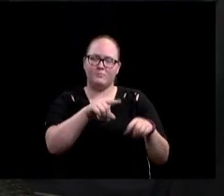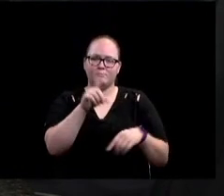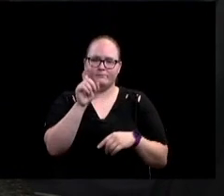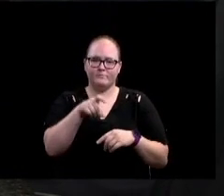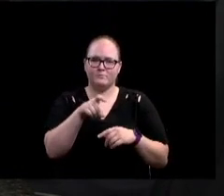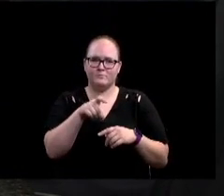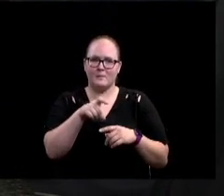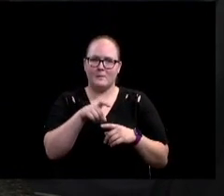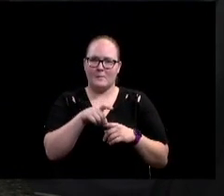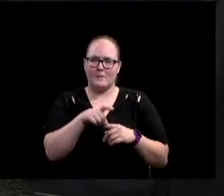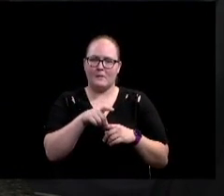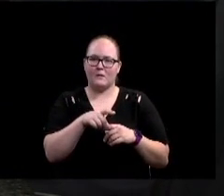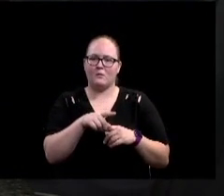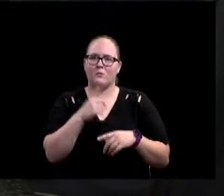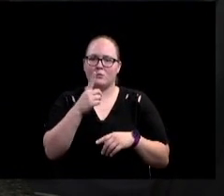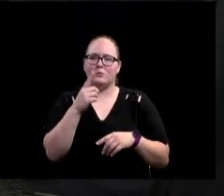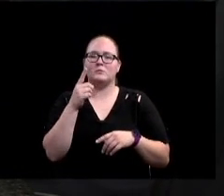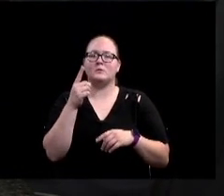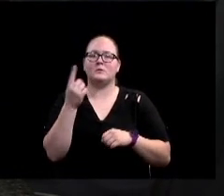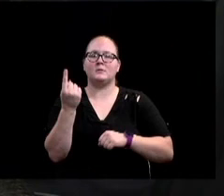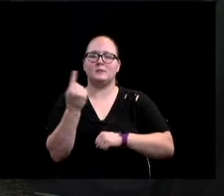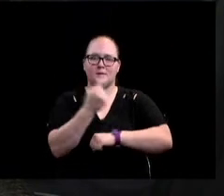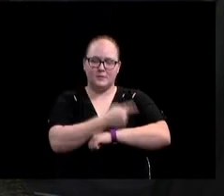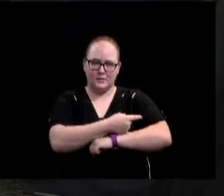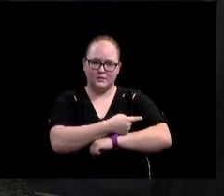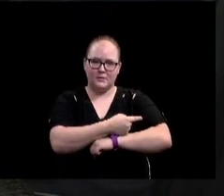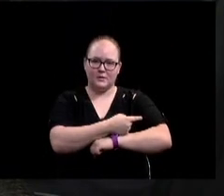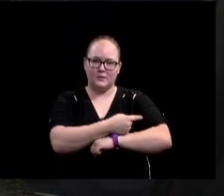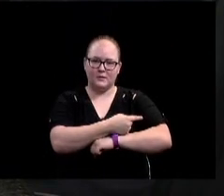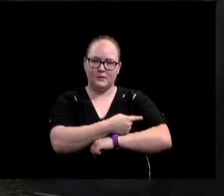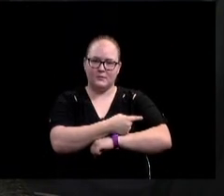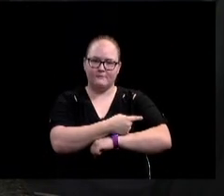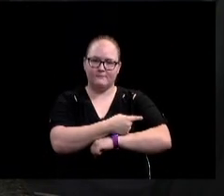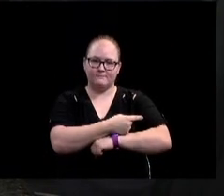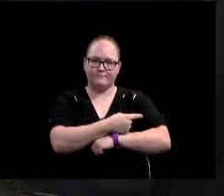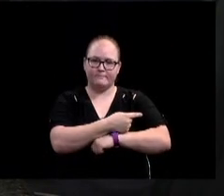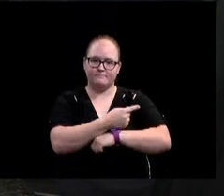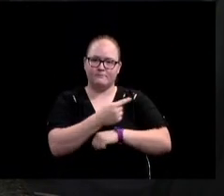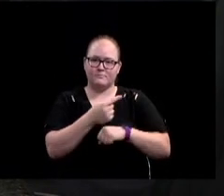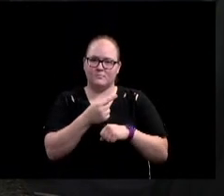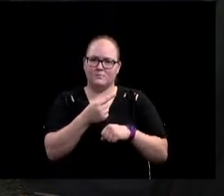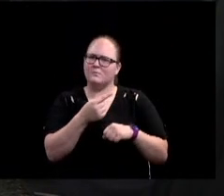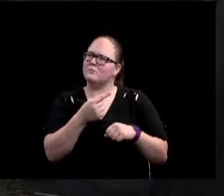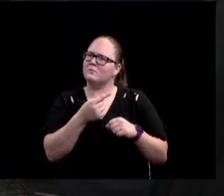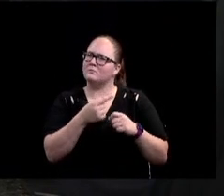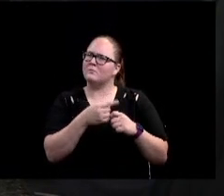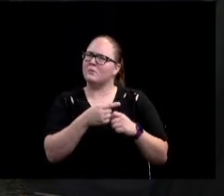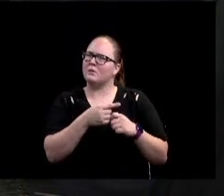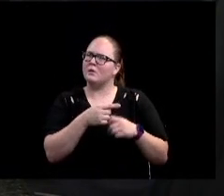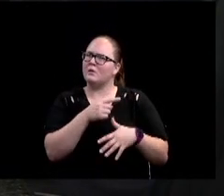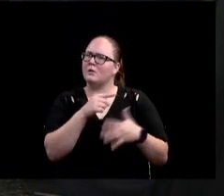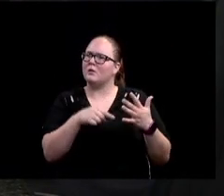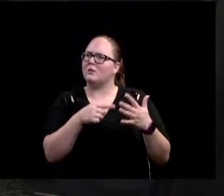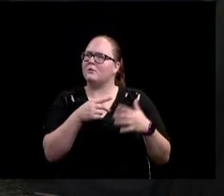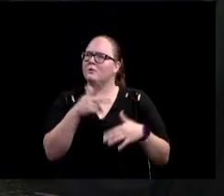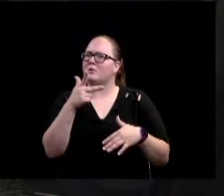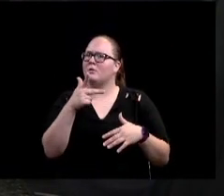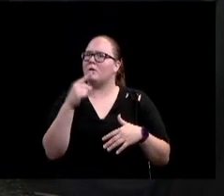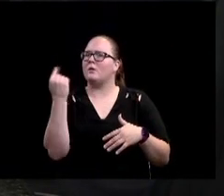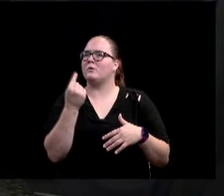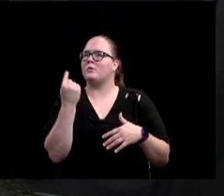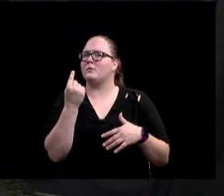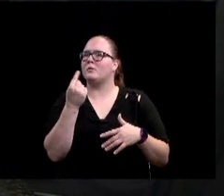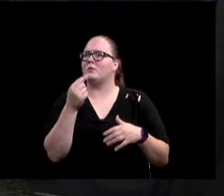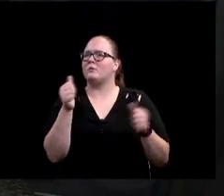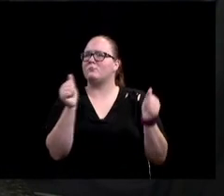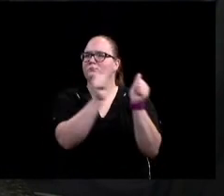in a detention. It's a very narrow scope of authority that's given to us in the civil code, where we